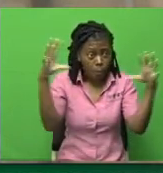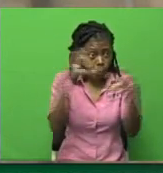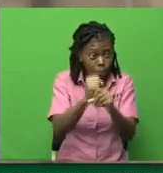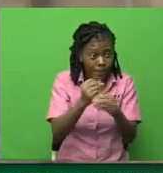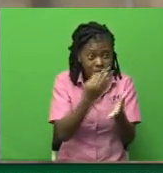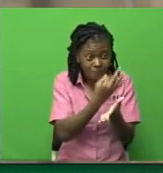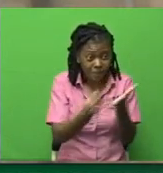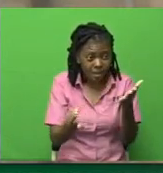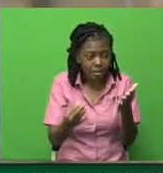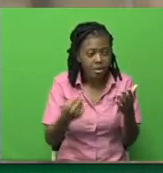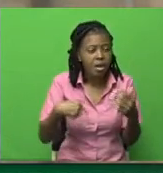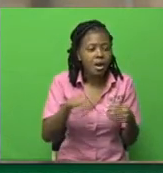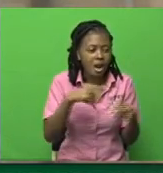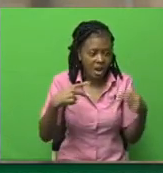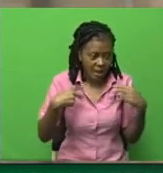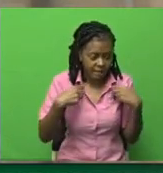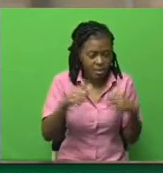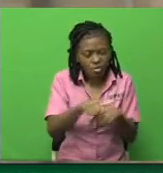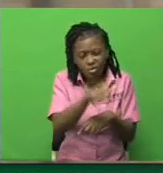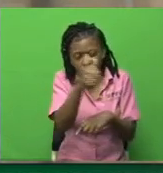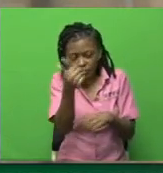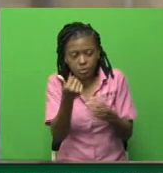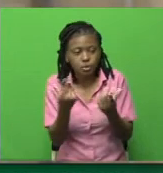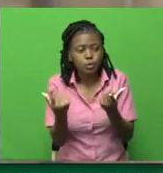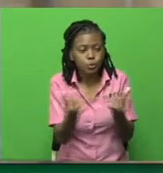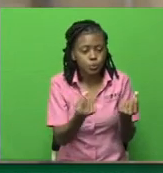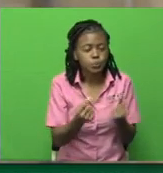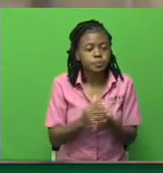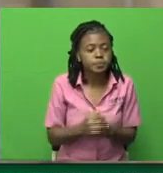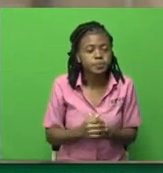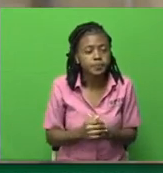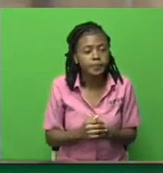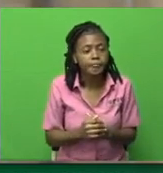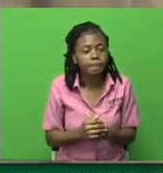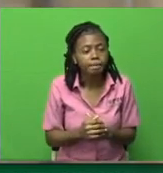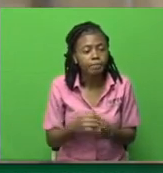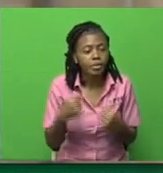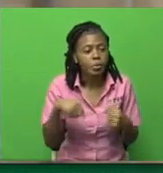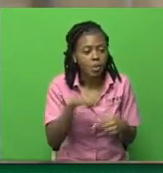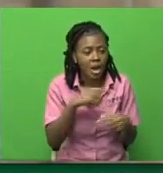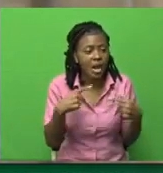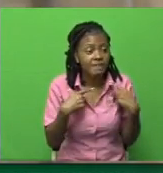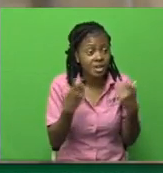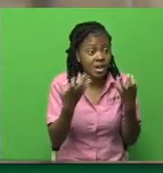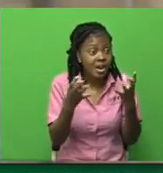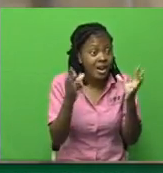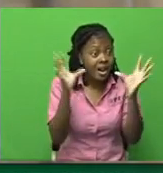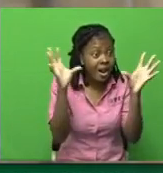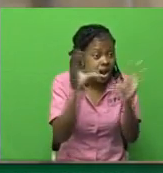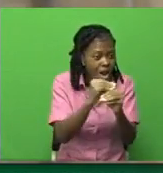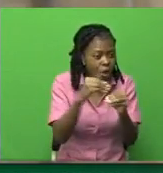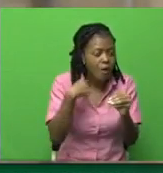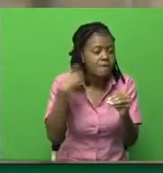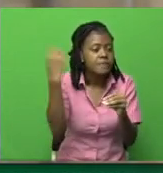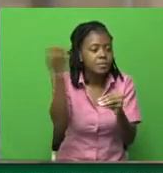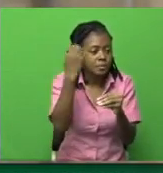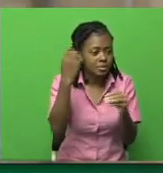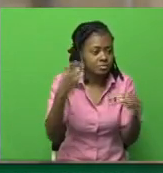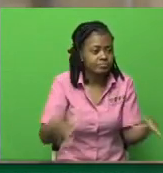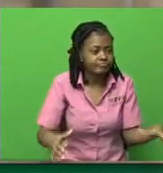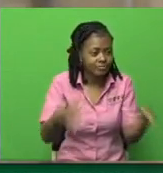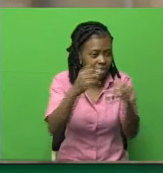this recommendation was acted upon and it has been completed and the incident manager has been